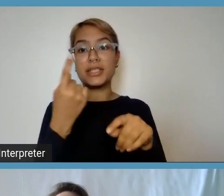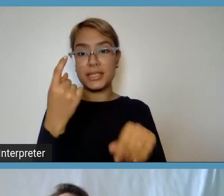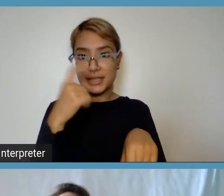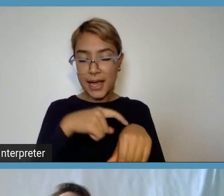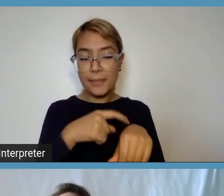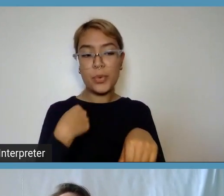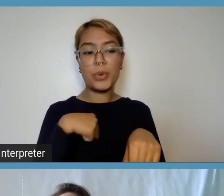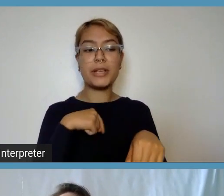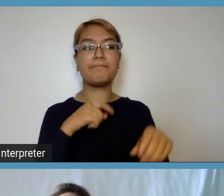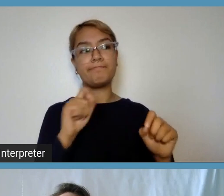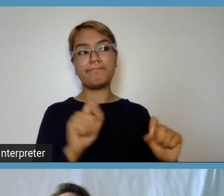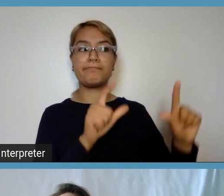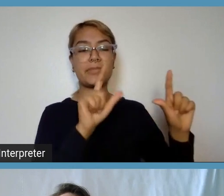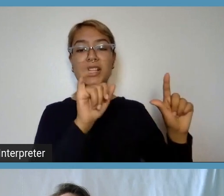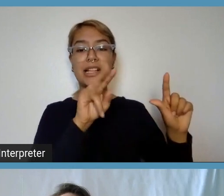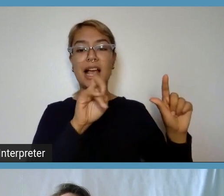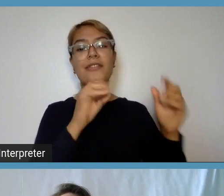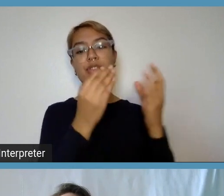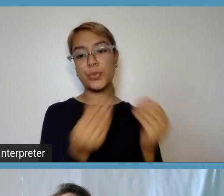lot smoother.